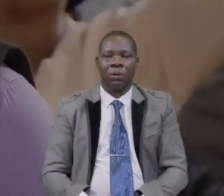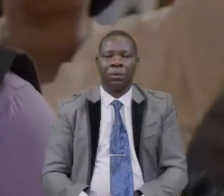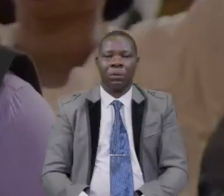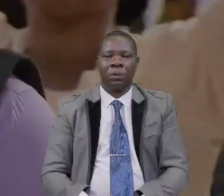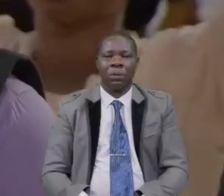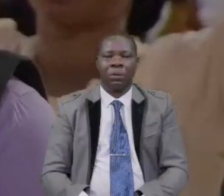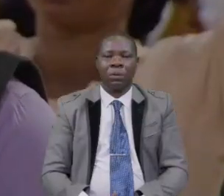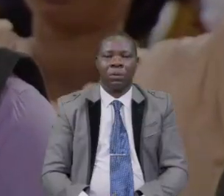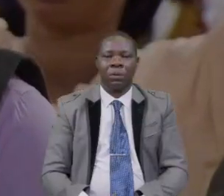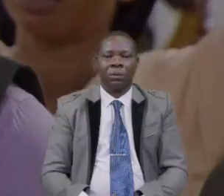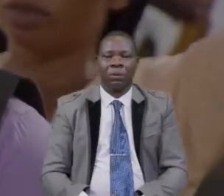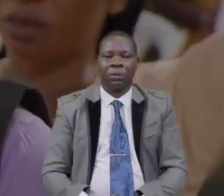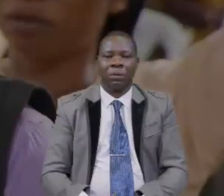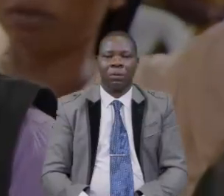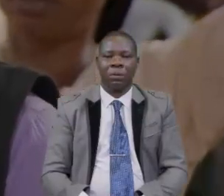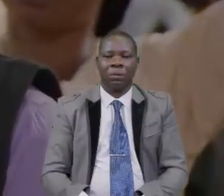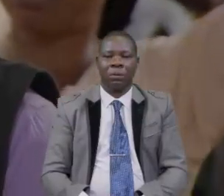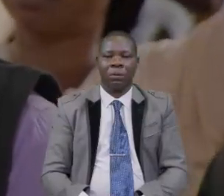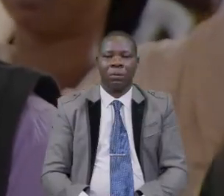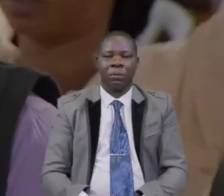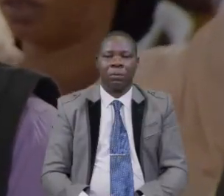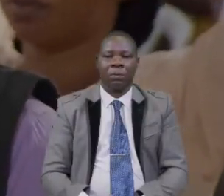Are you a man of one calling?